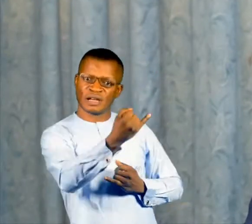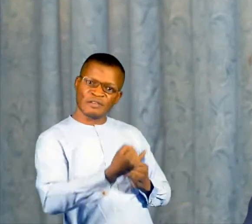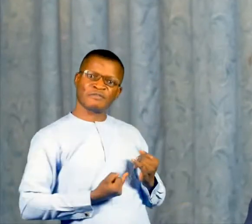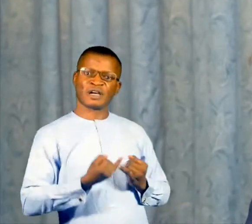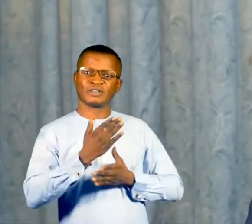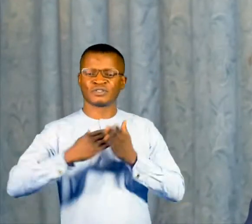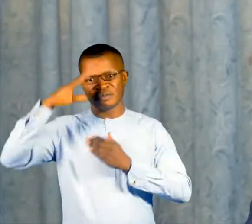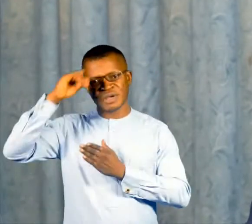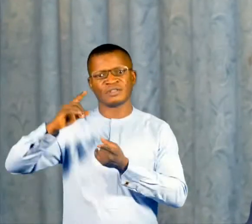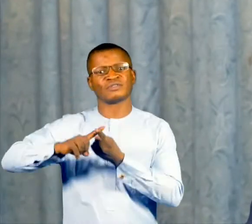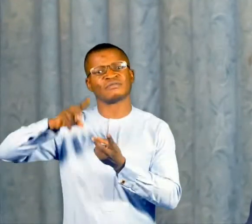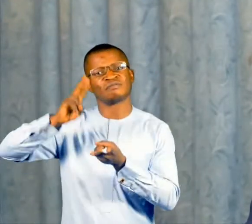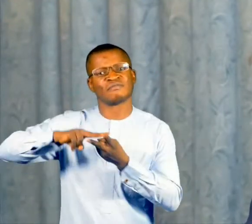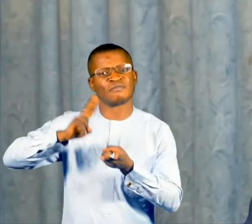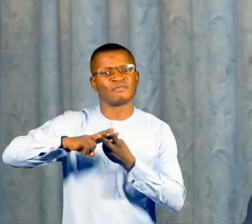to impregnate them.